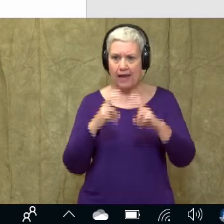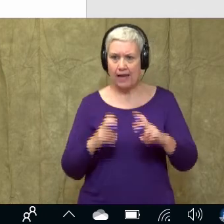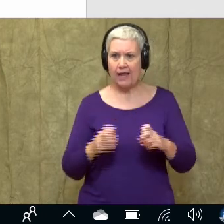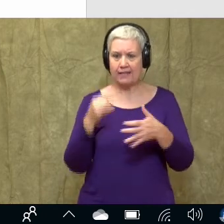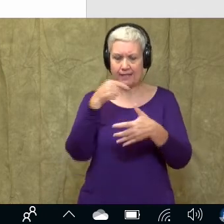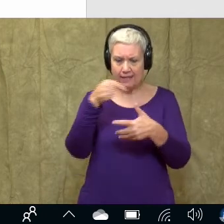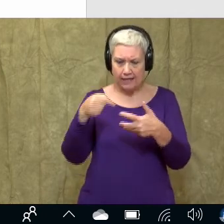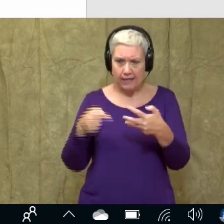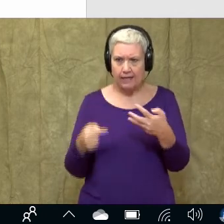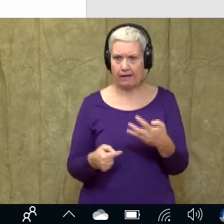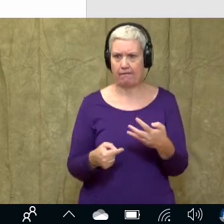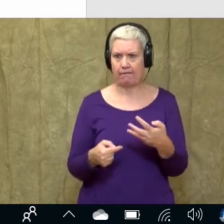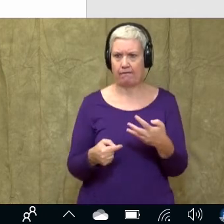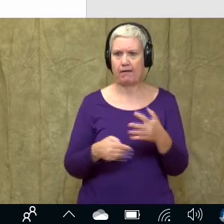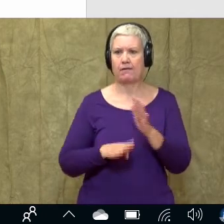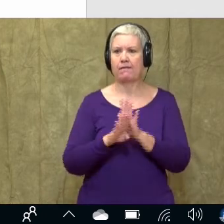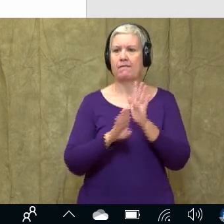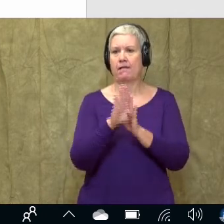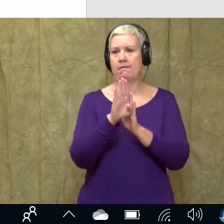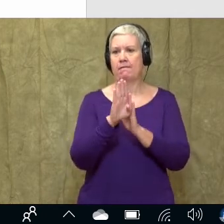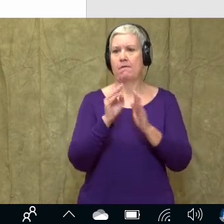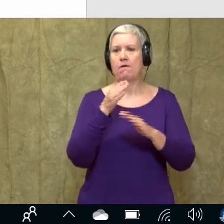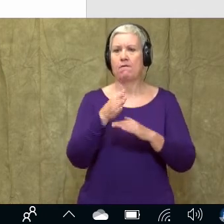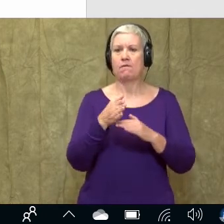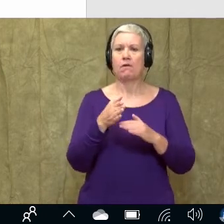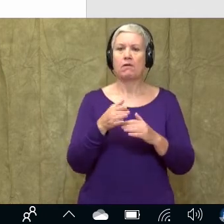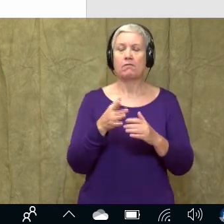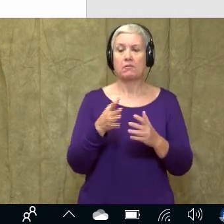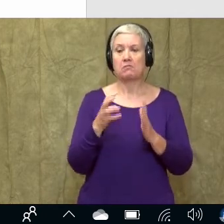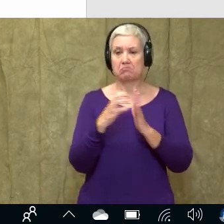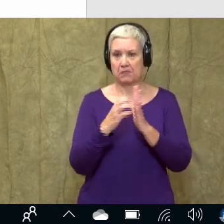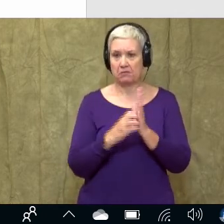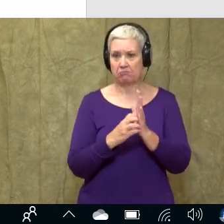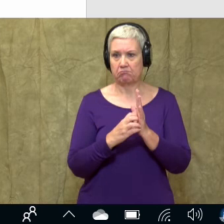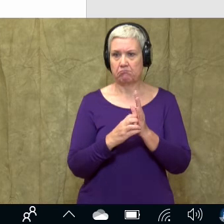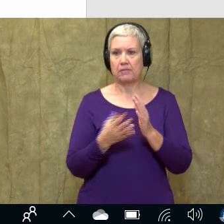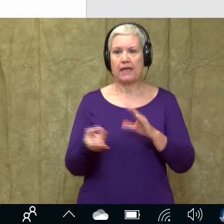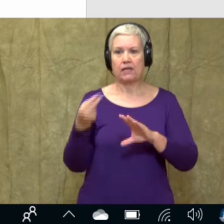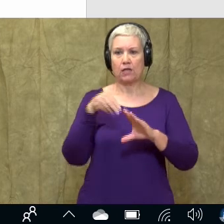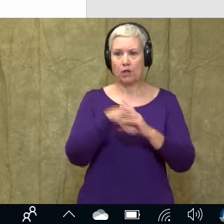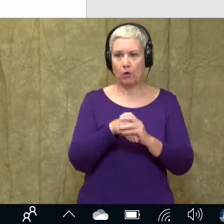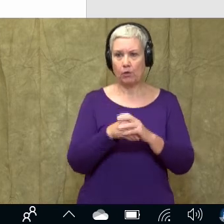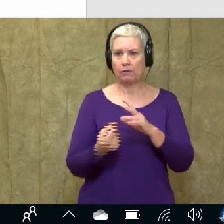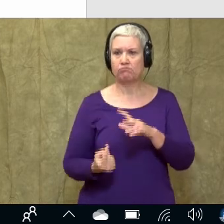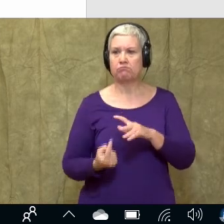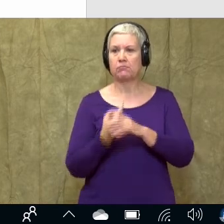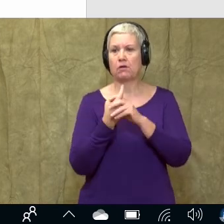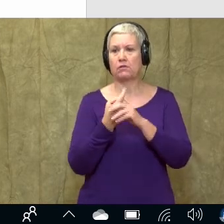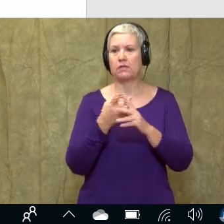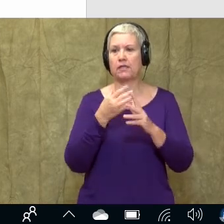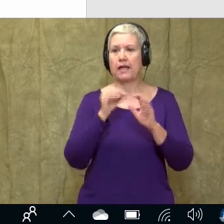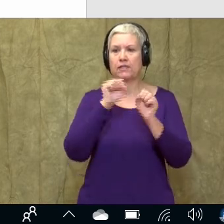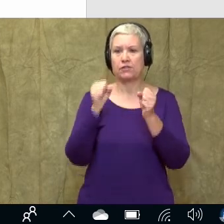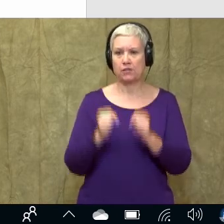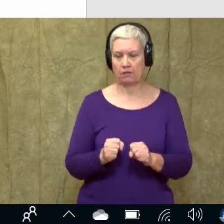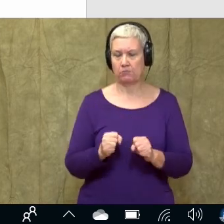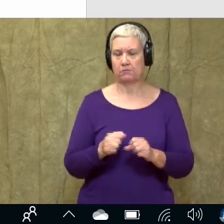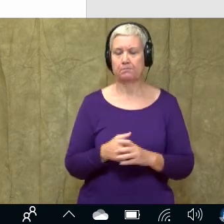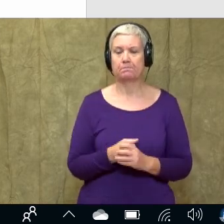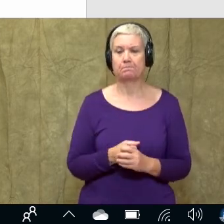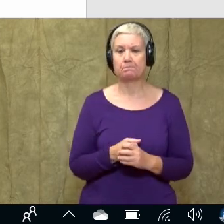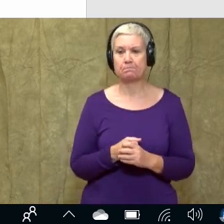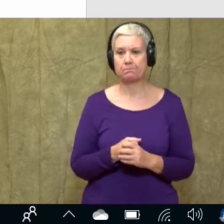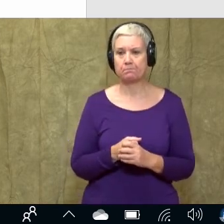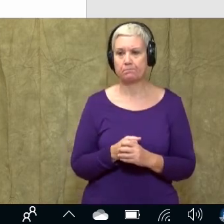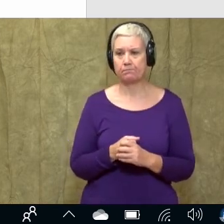text, including how it emerges and is shaped and refined by specific details. So last week, we looked